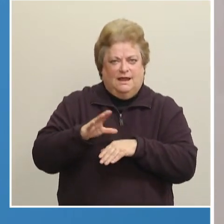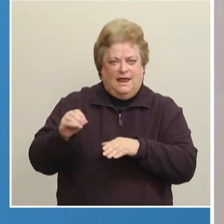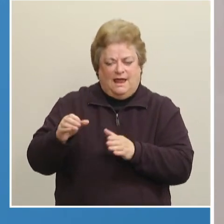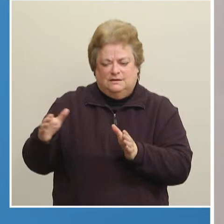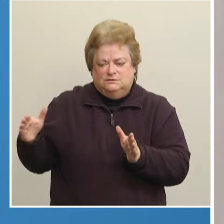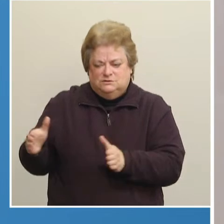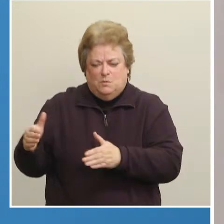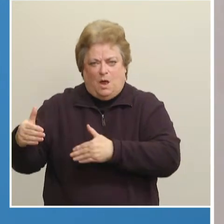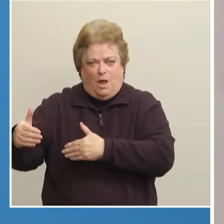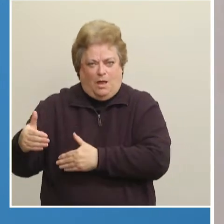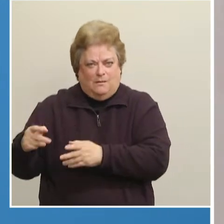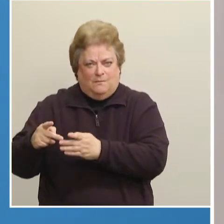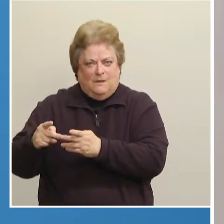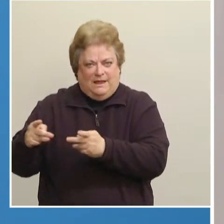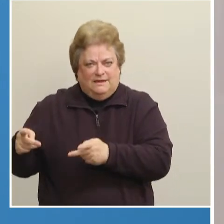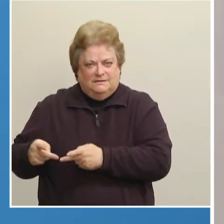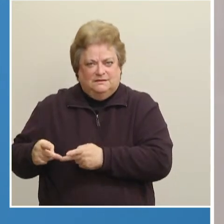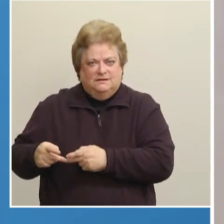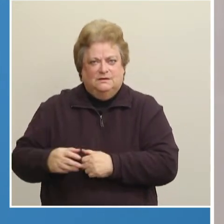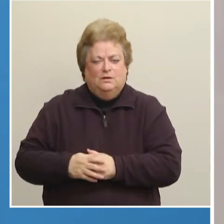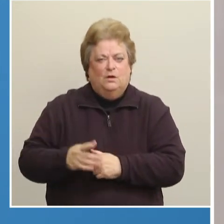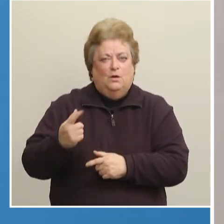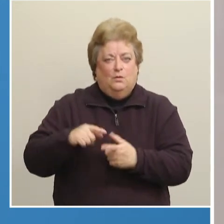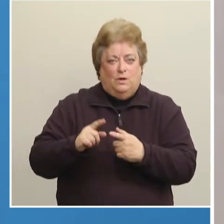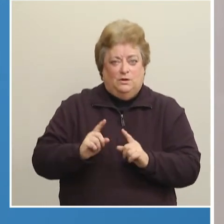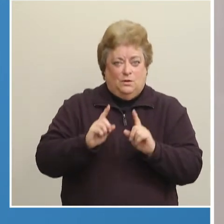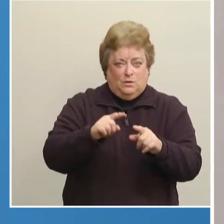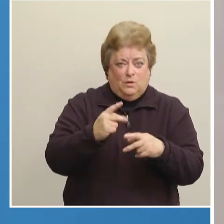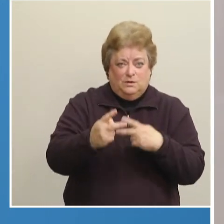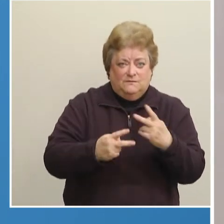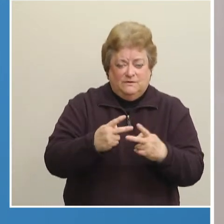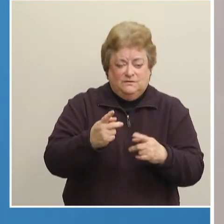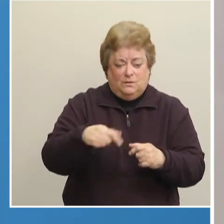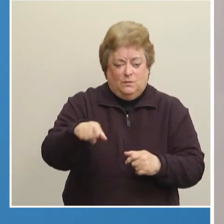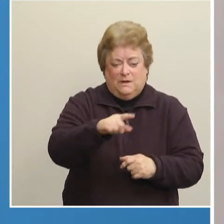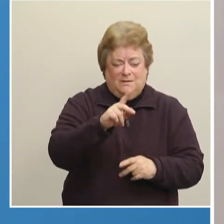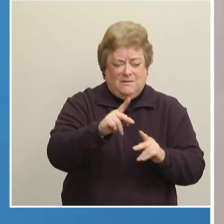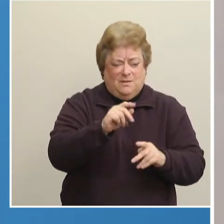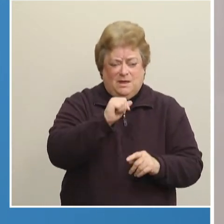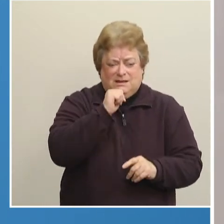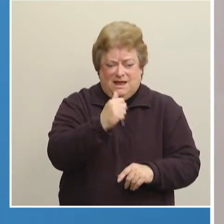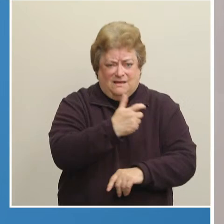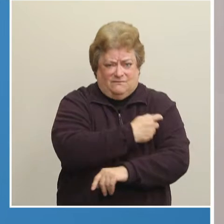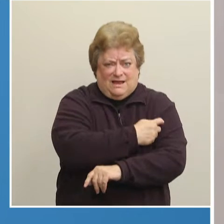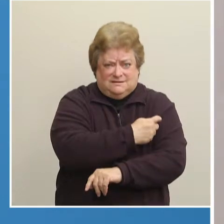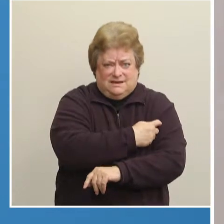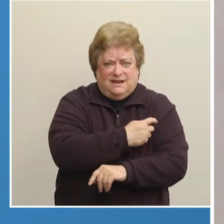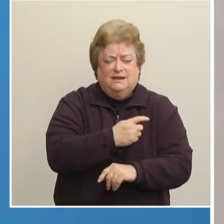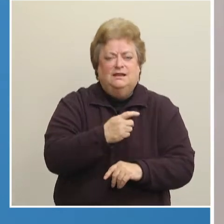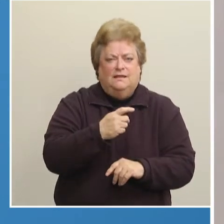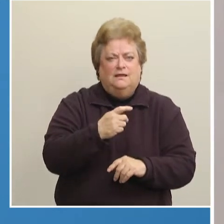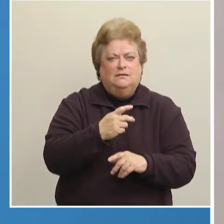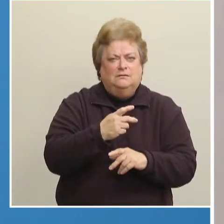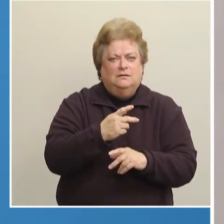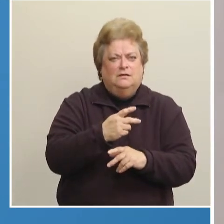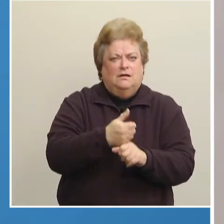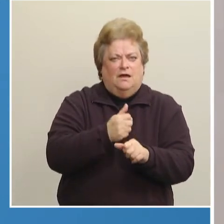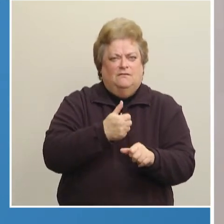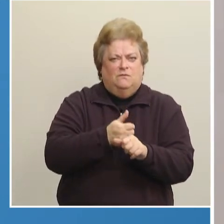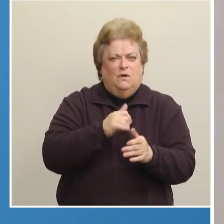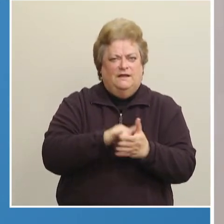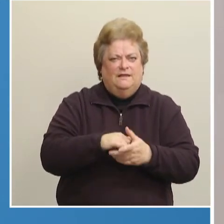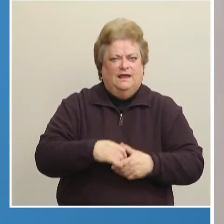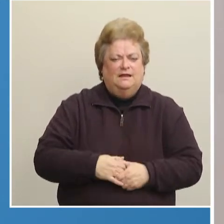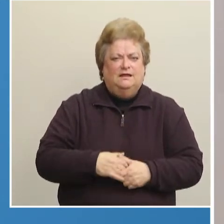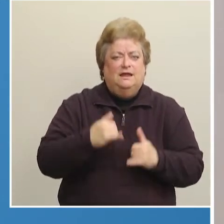spaces when in public or if visiting with unvaccinated people from multiple households. Now to move to